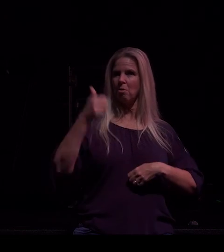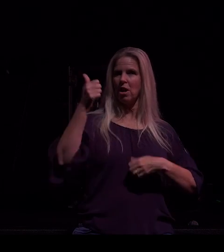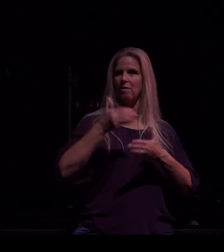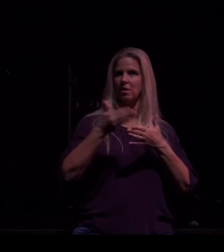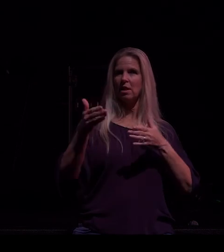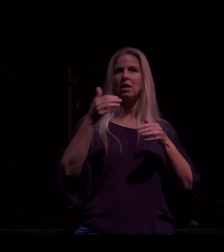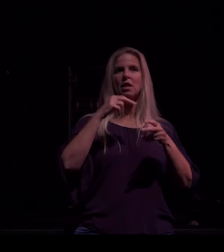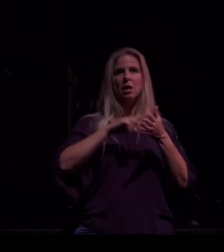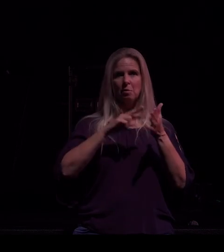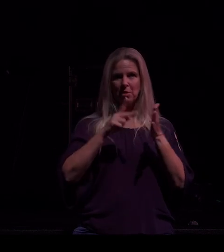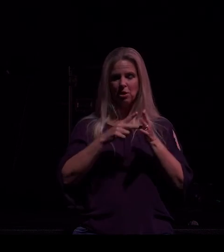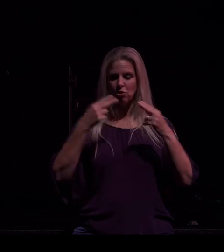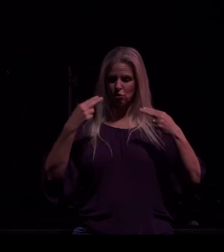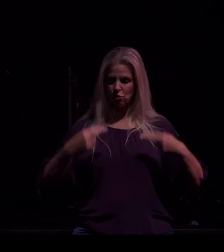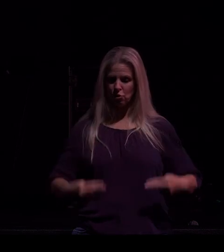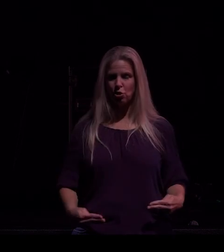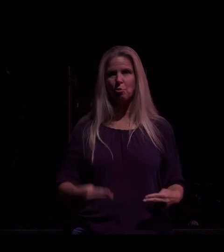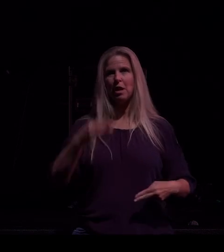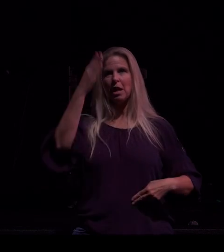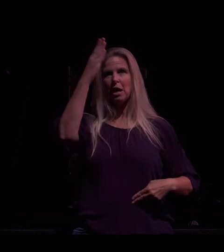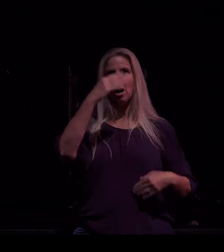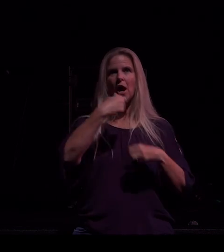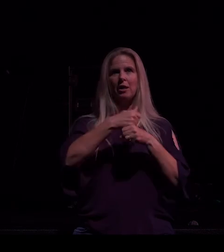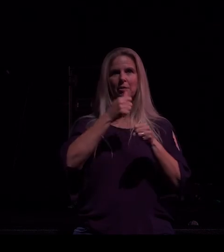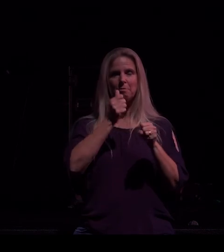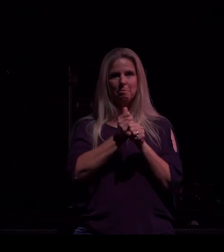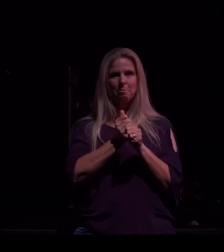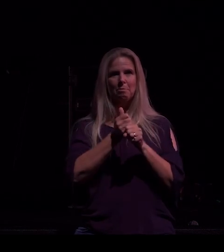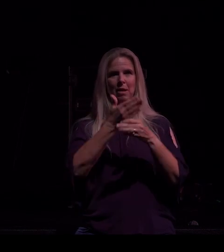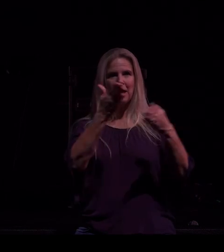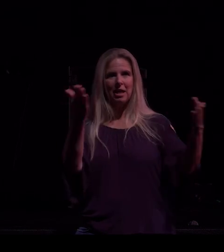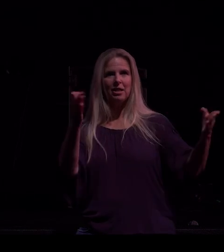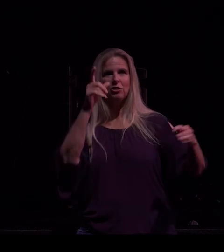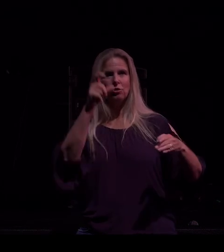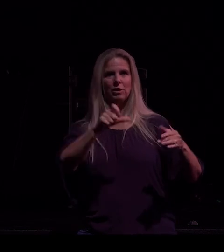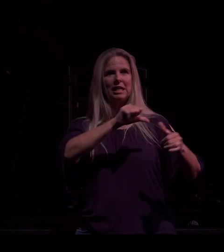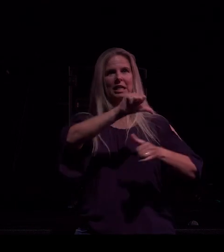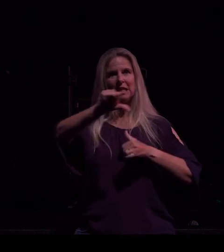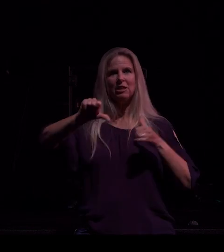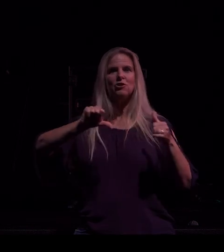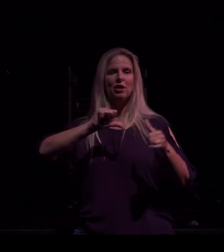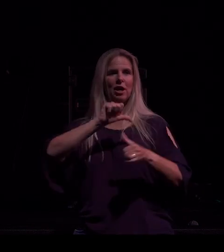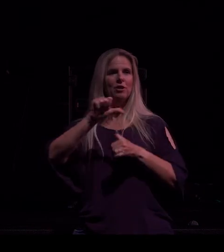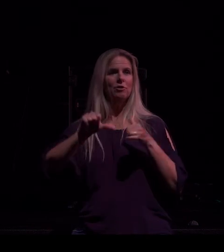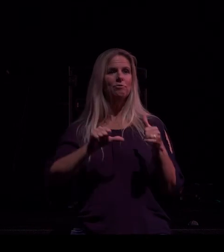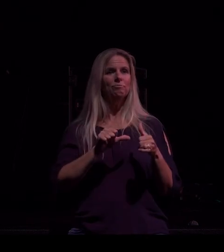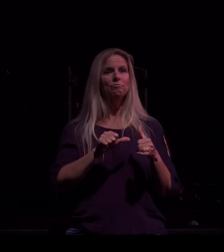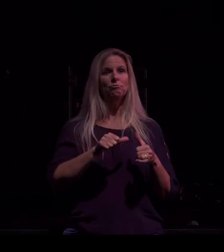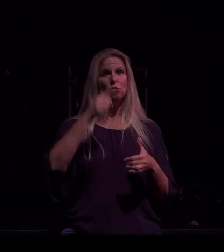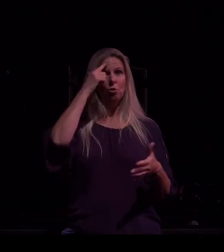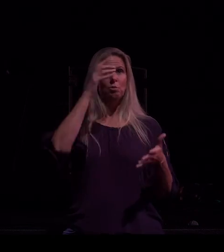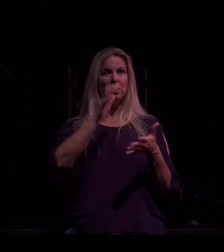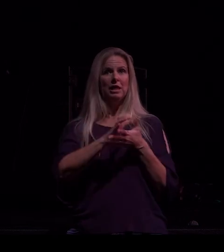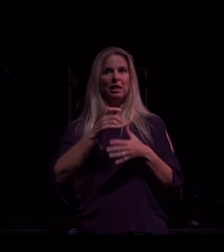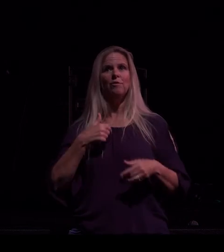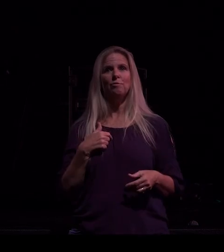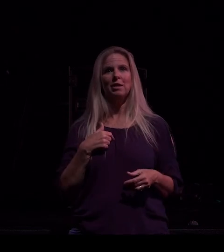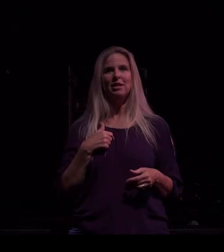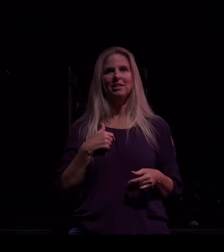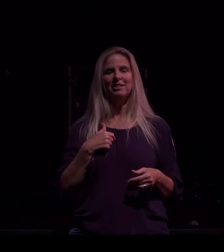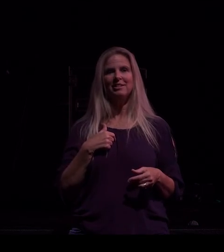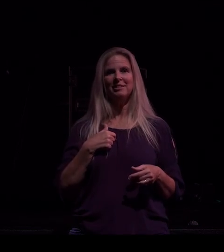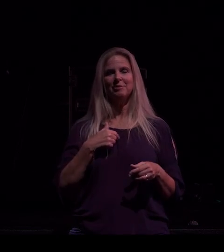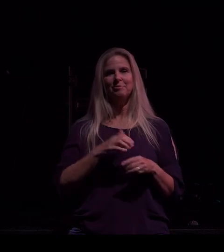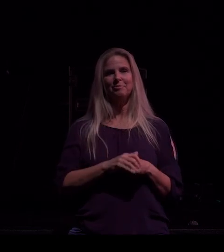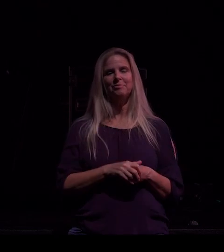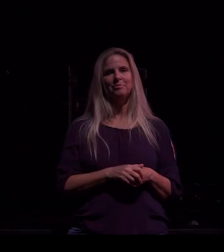human, and God designed us to need each other. So take it from me. It's time to get off the